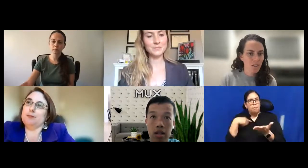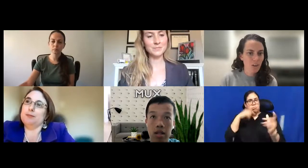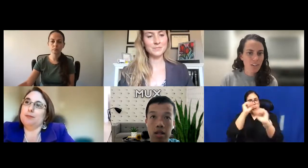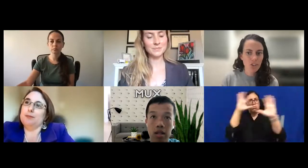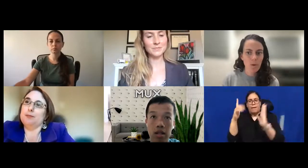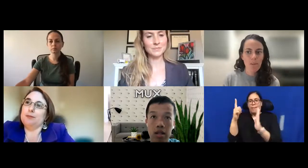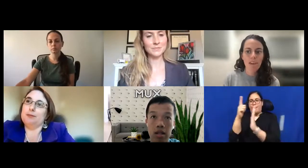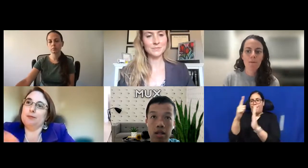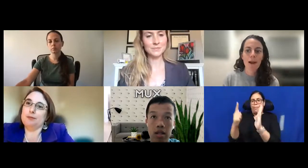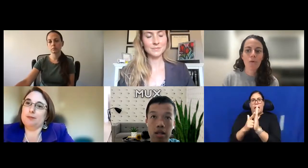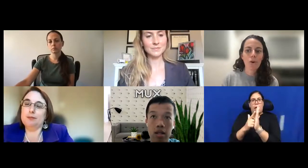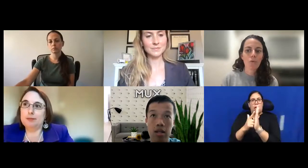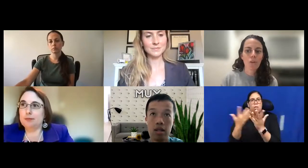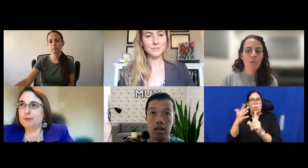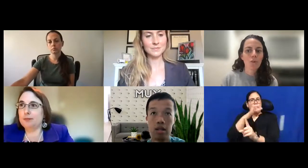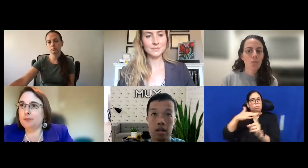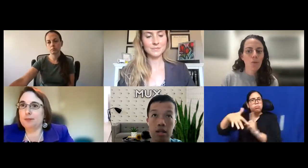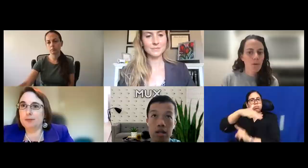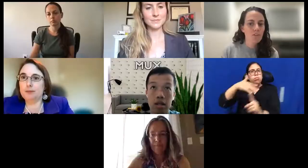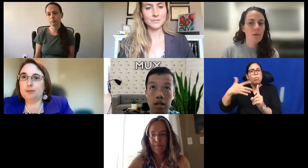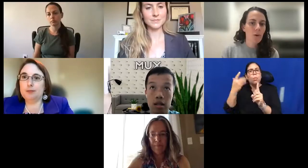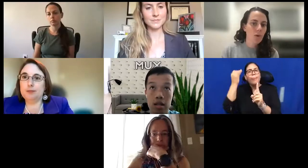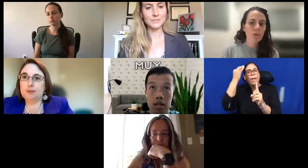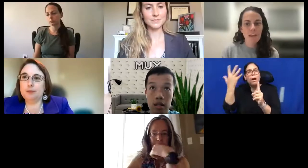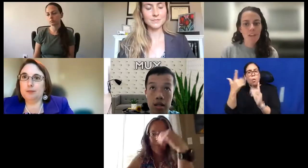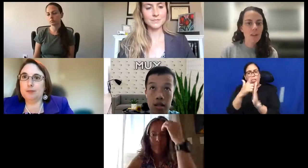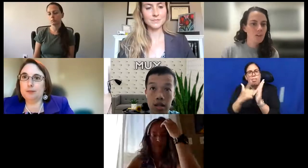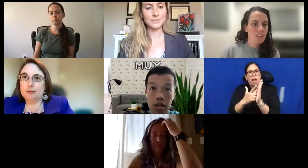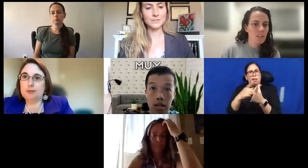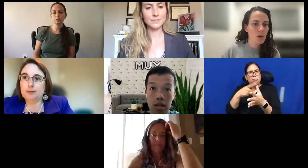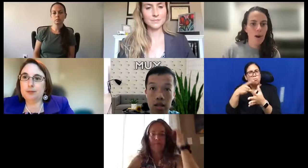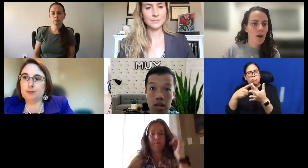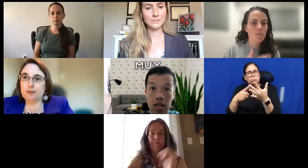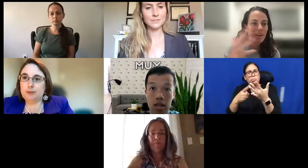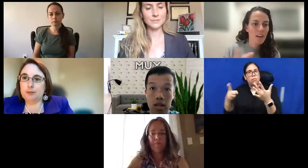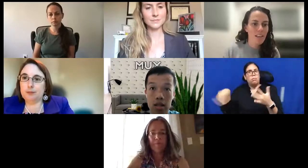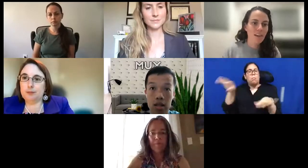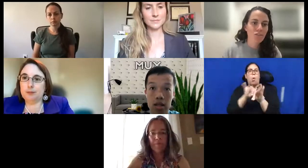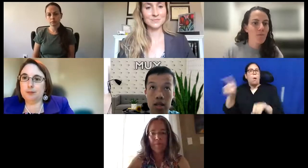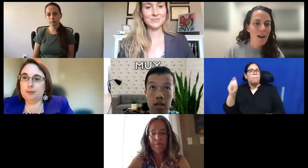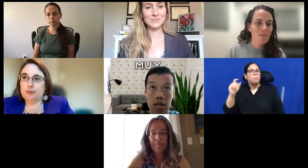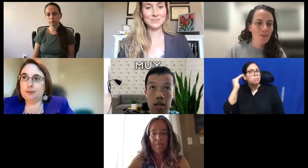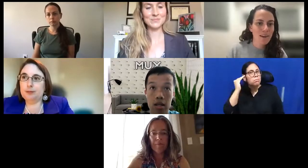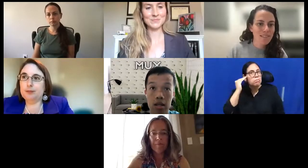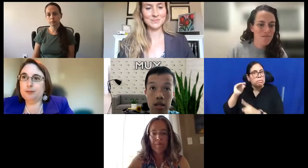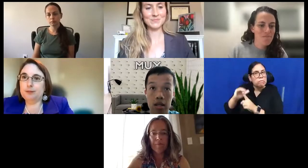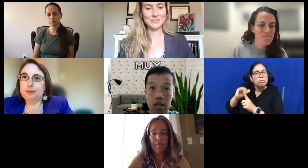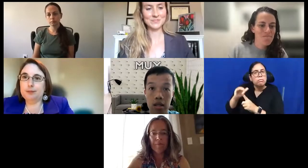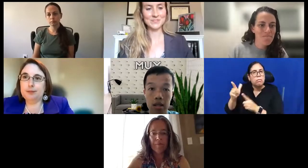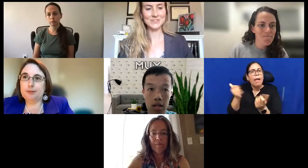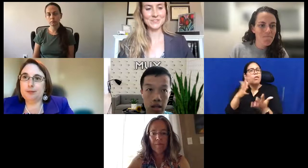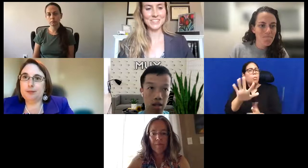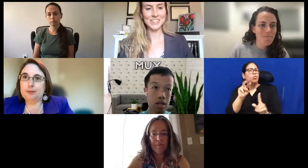What legal context should we be thinking about? What are the legal parameters that borrowers and lenders need to be aware of, and anything else from that perspective?